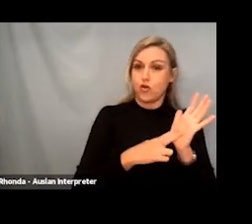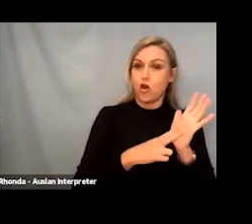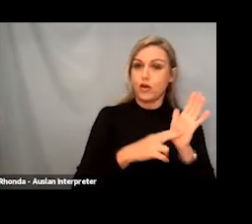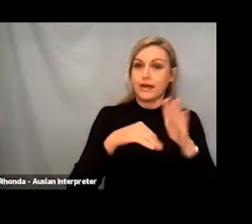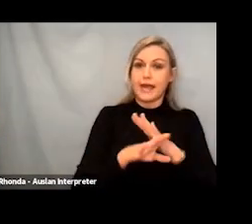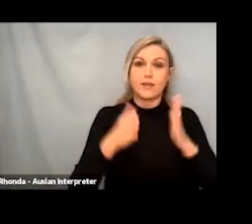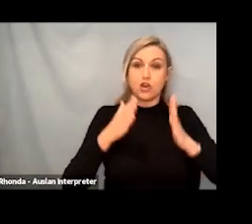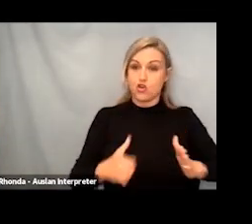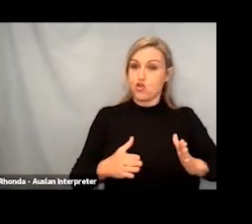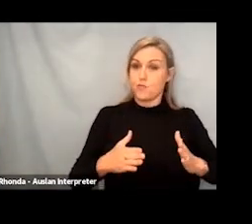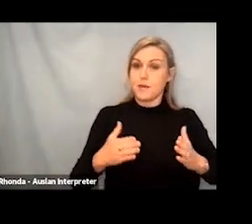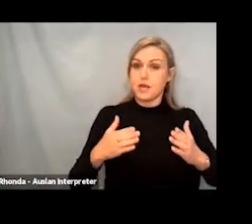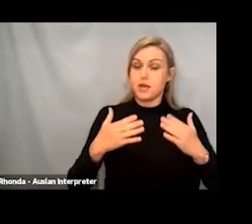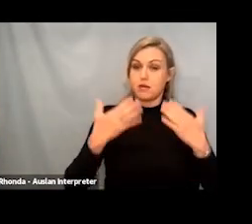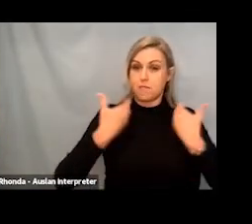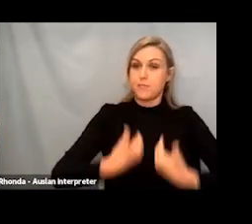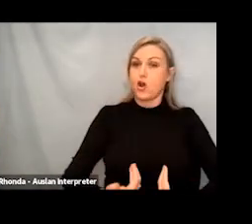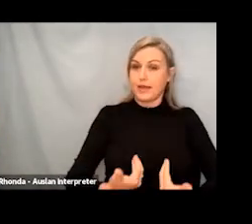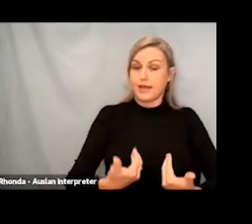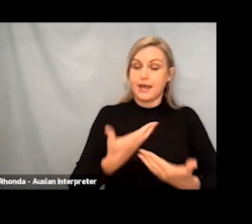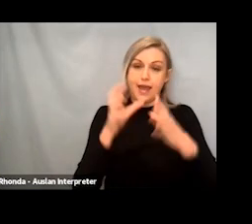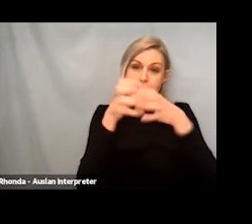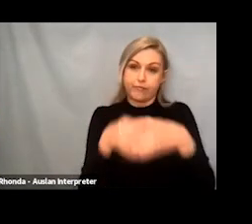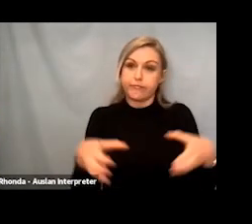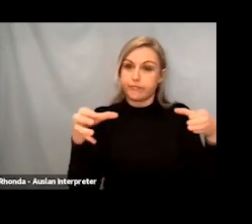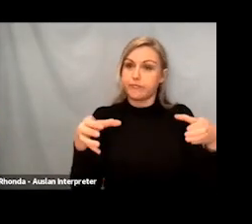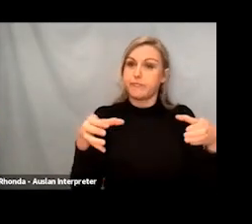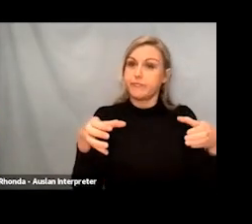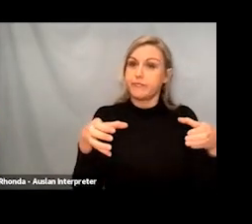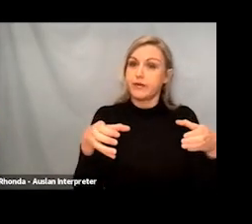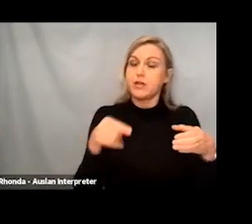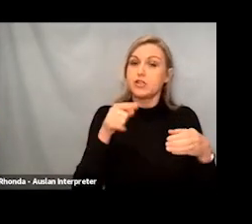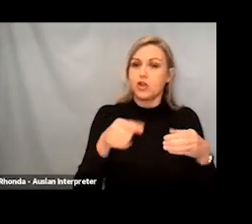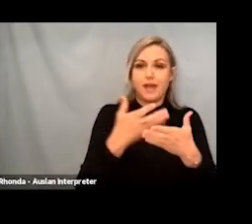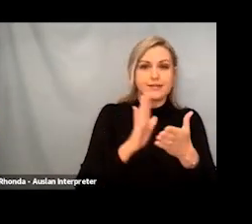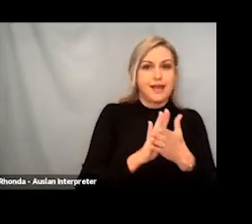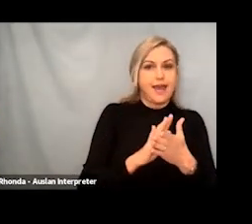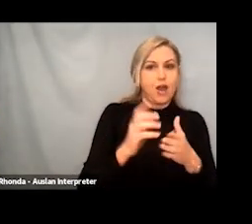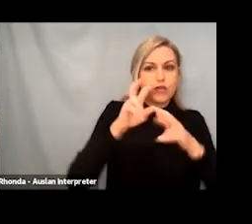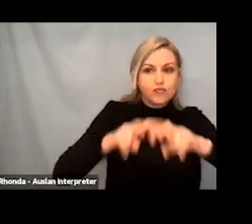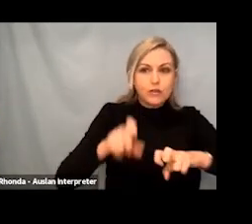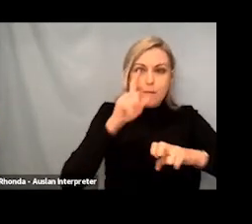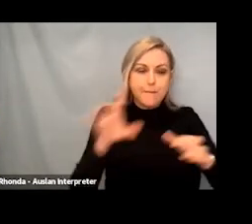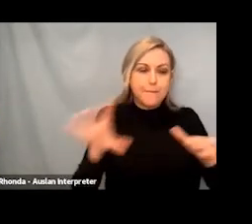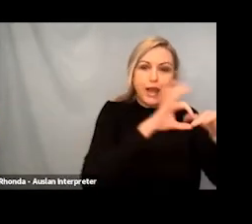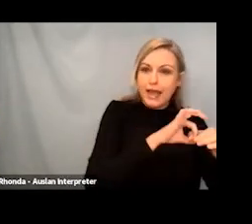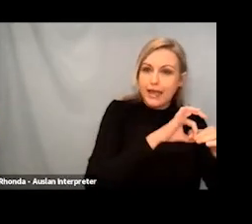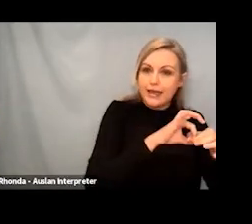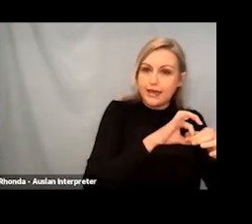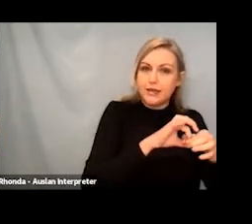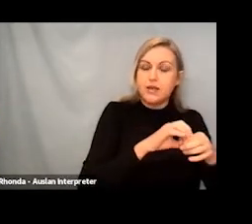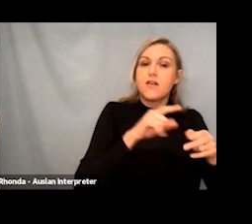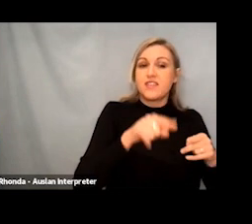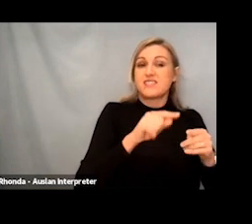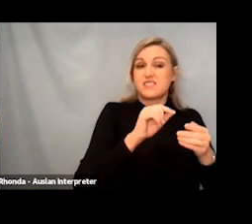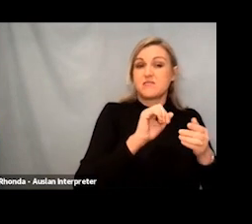human species. And indeed, the authors make that link in the abstract of the paper published in Neuron.